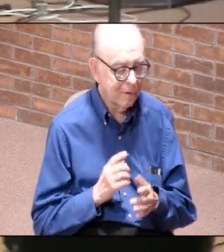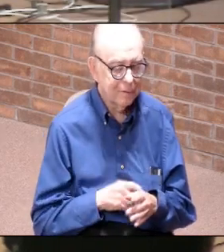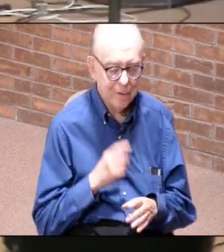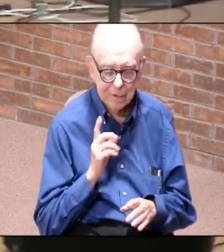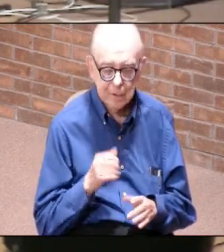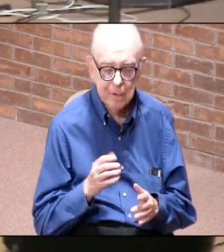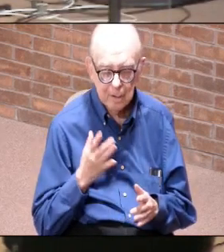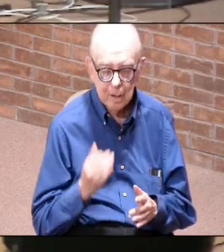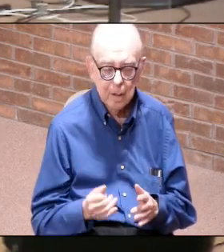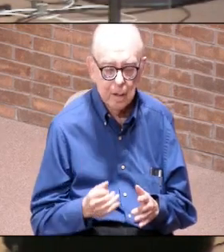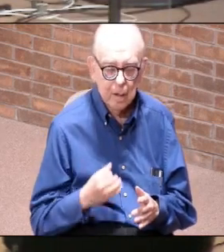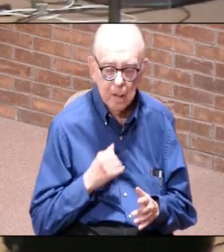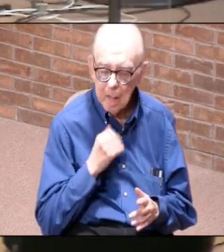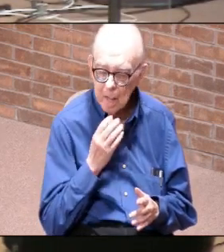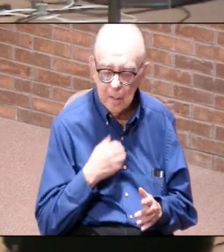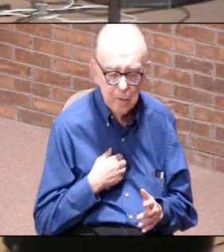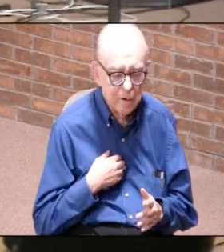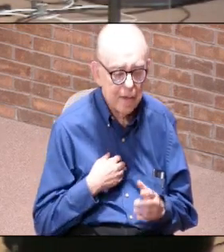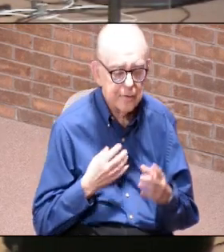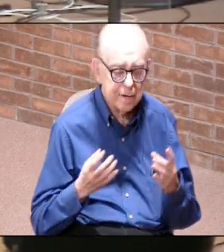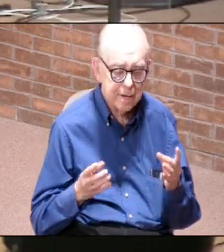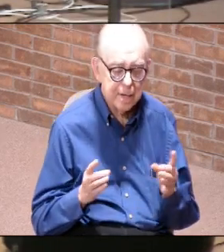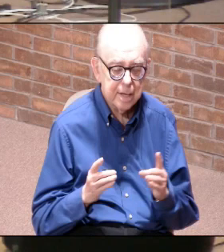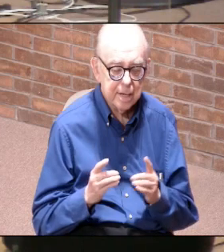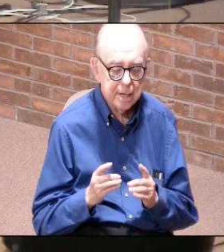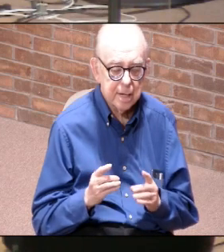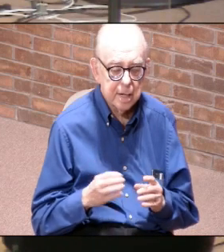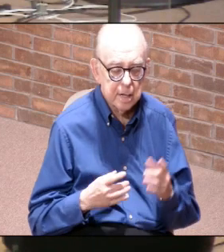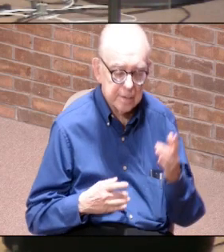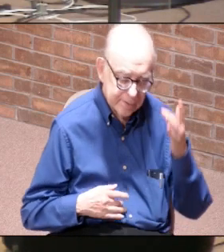them. Because we won't have any diseases.